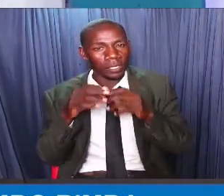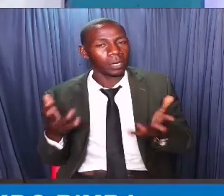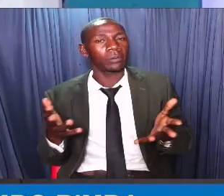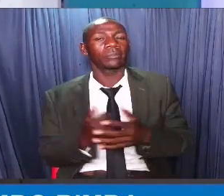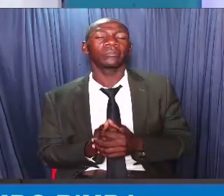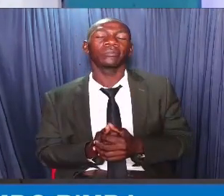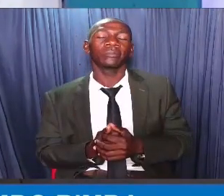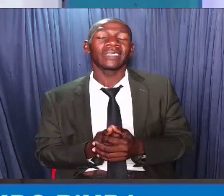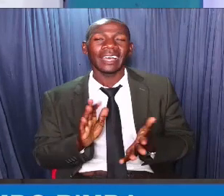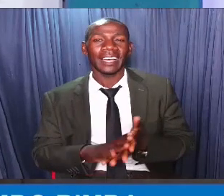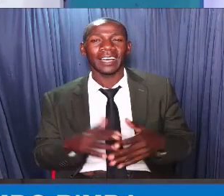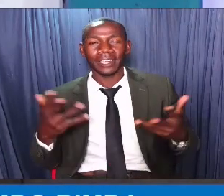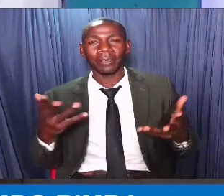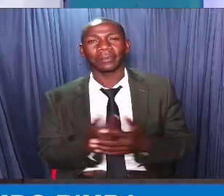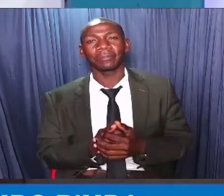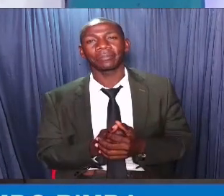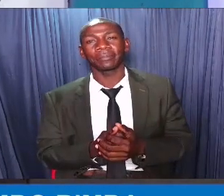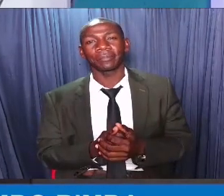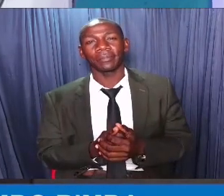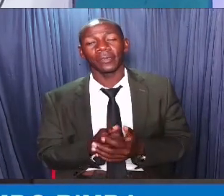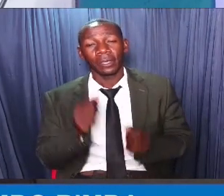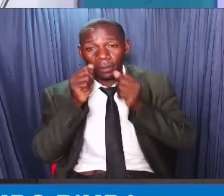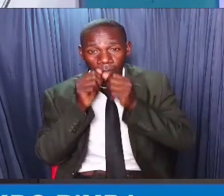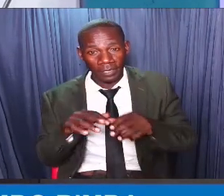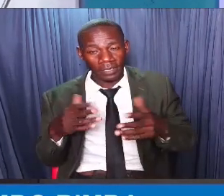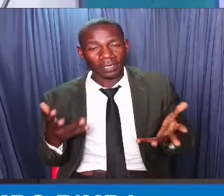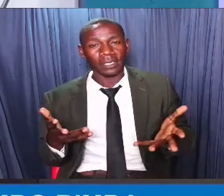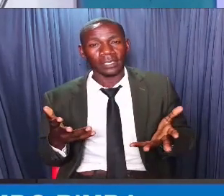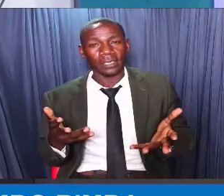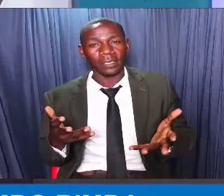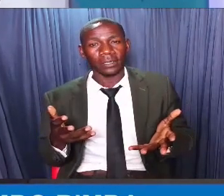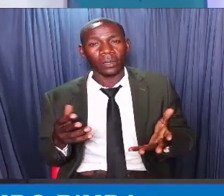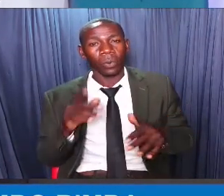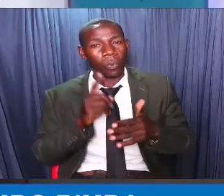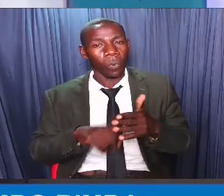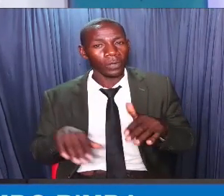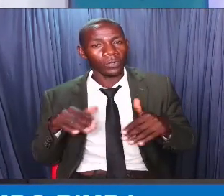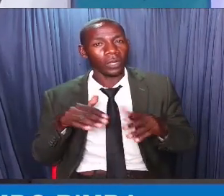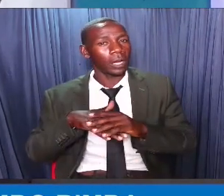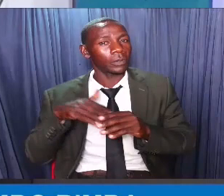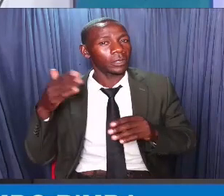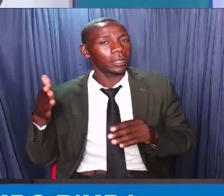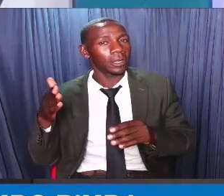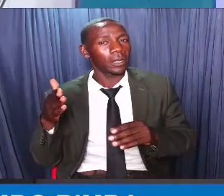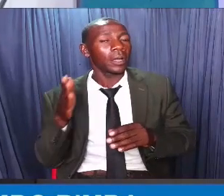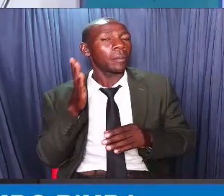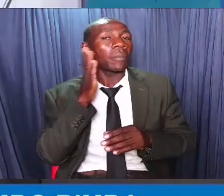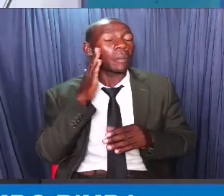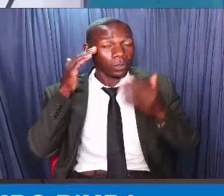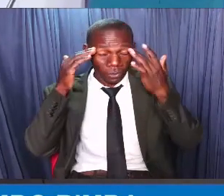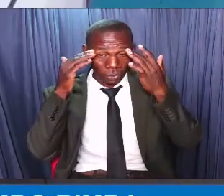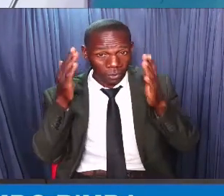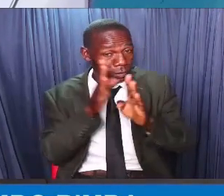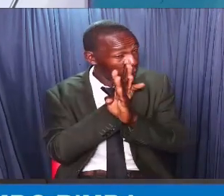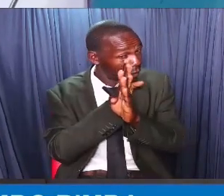blessed? Hallelujah. Hallelujah. Tabarikiwaje? How will you be blessed? Maneno ambayo unayafanya. Something you're doing. Na unajadhari mama asijue. And you are cautious